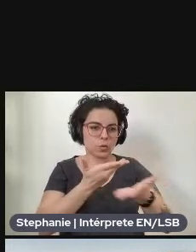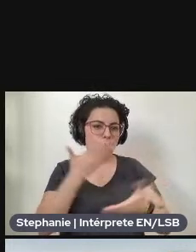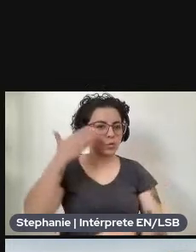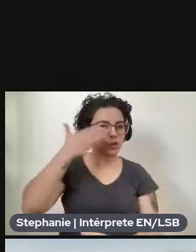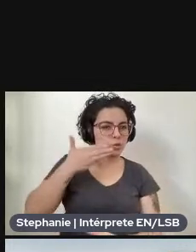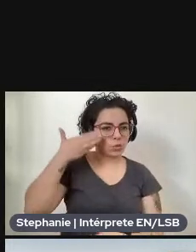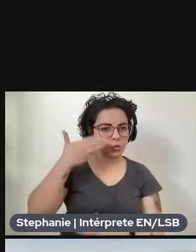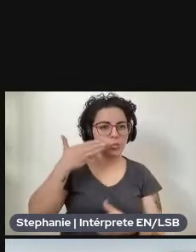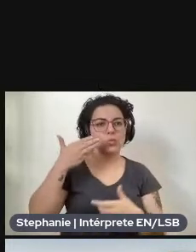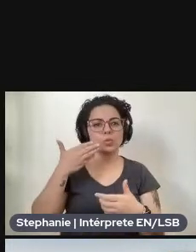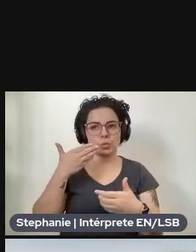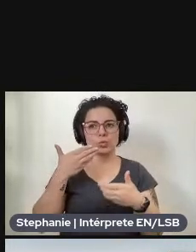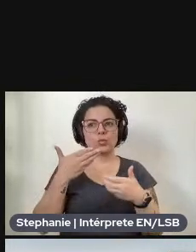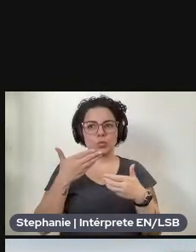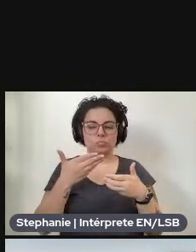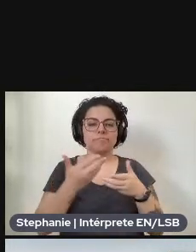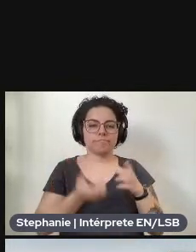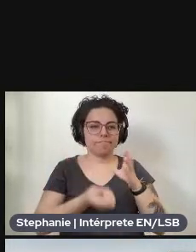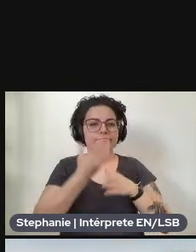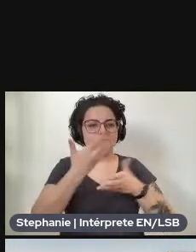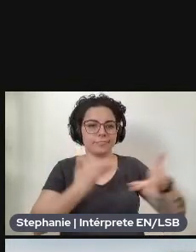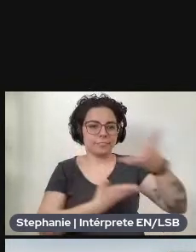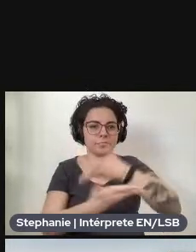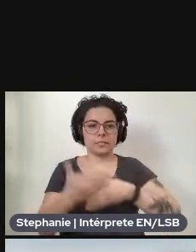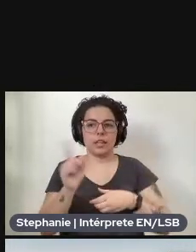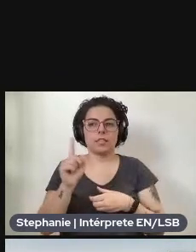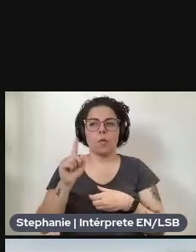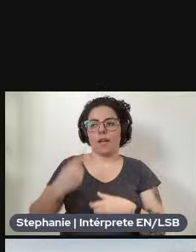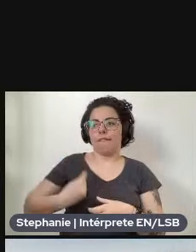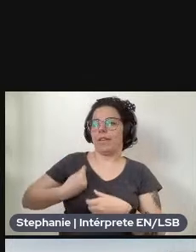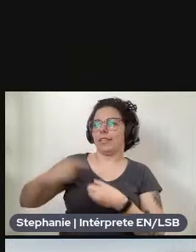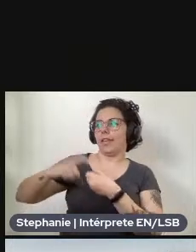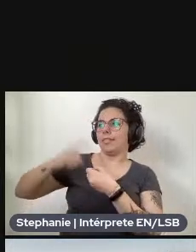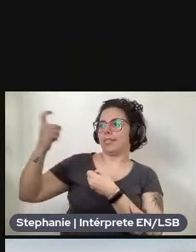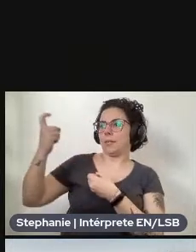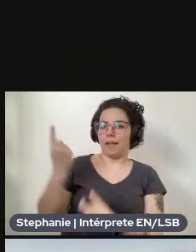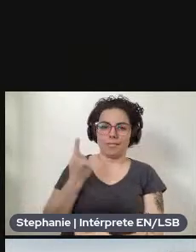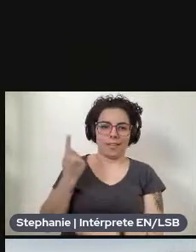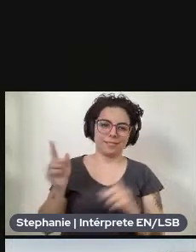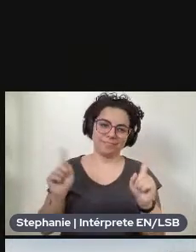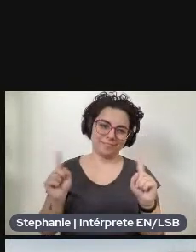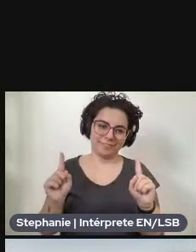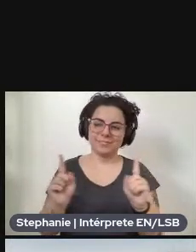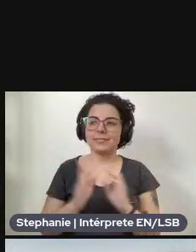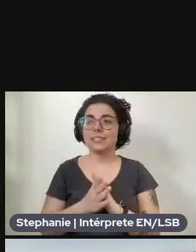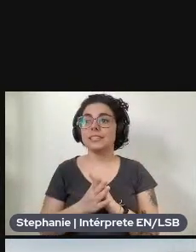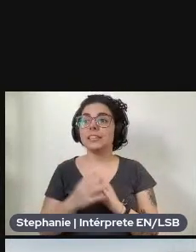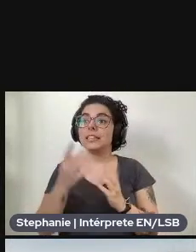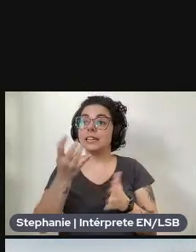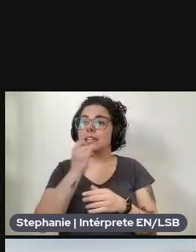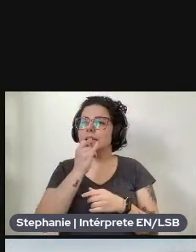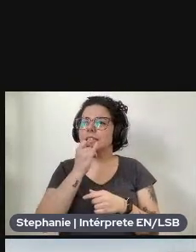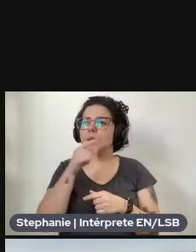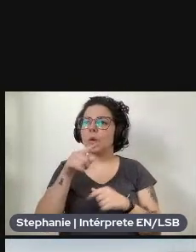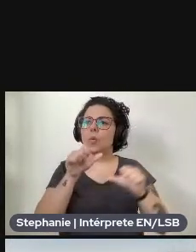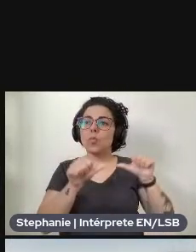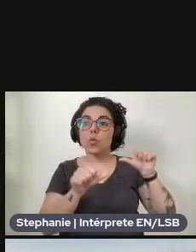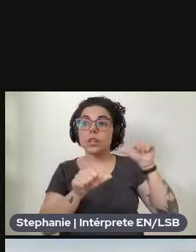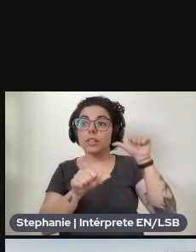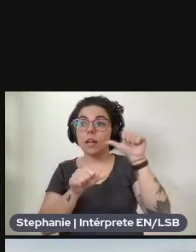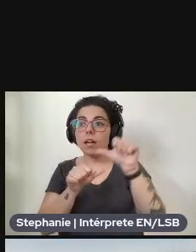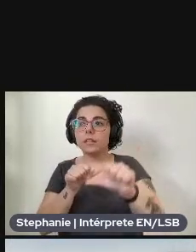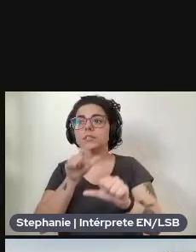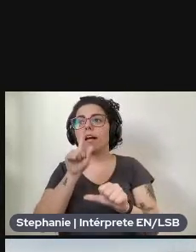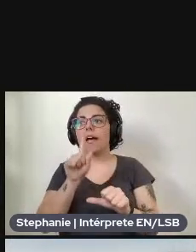seen as a system with an independent life. So they look at change as the outcome